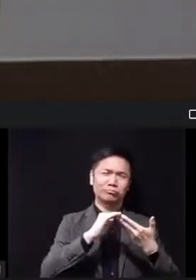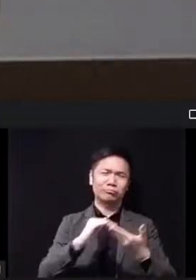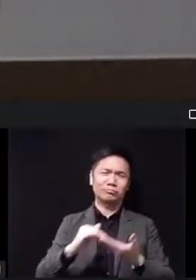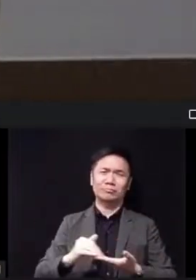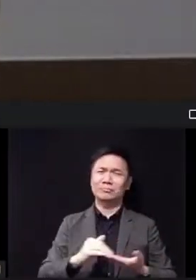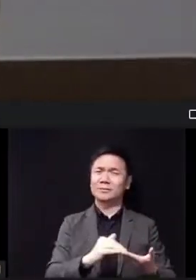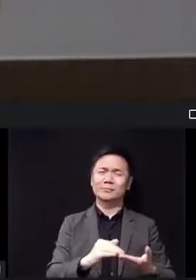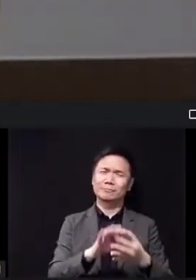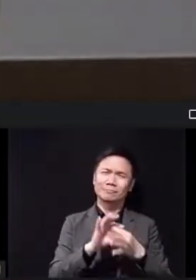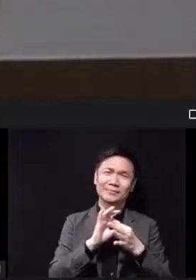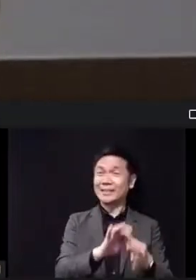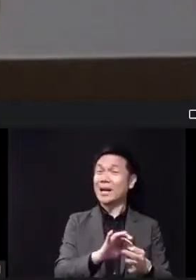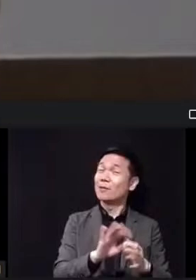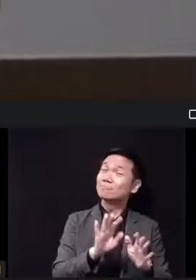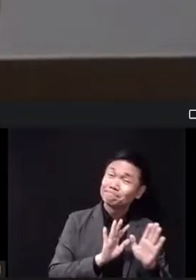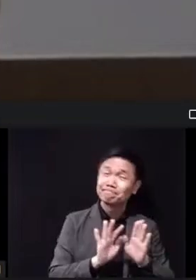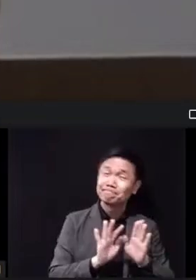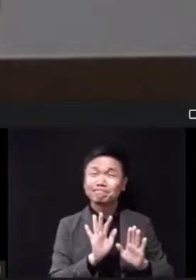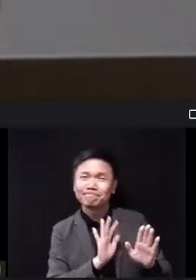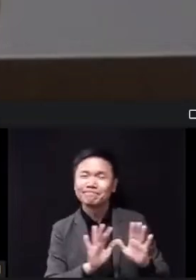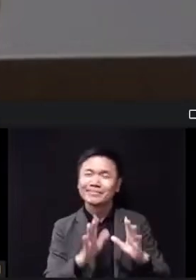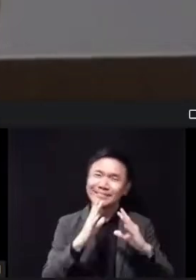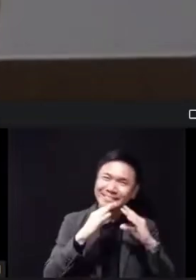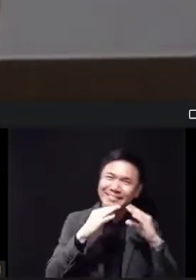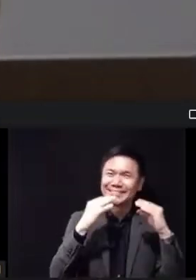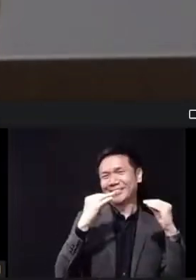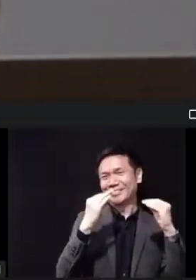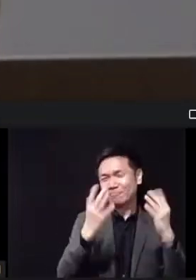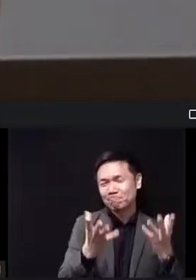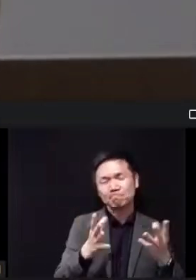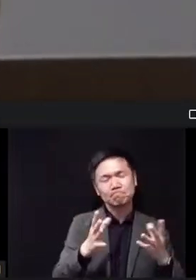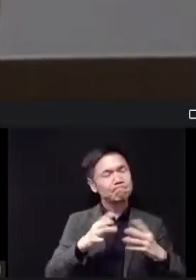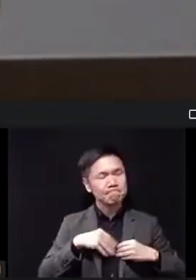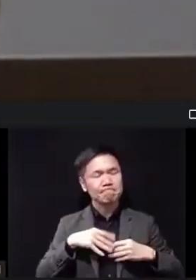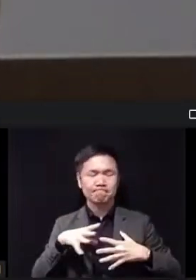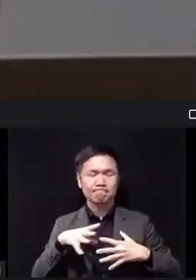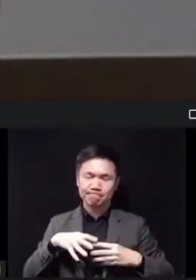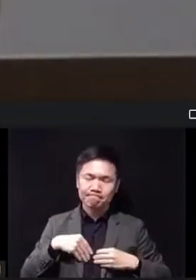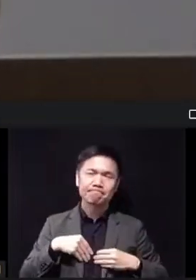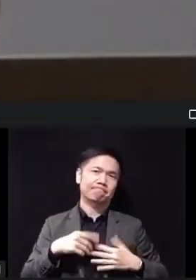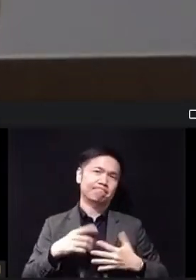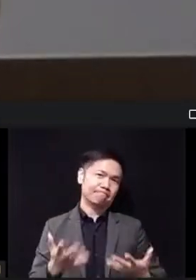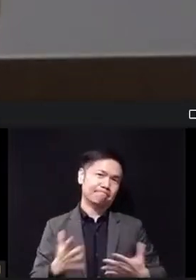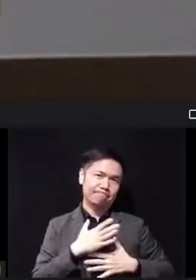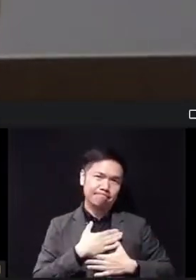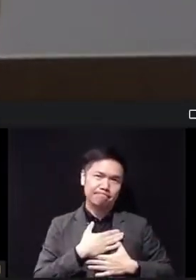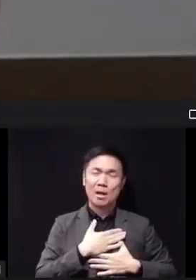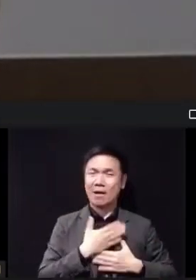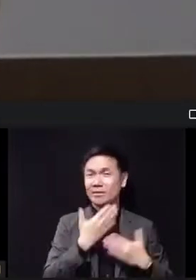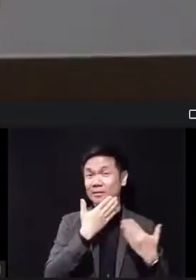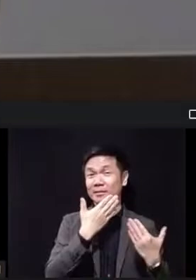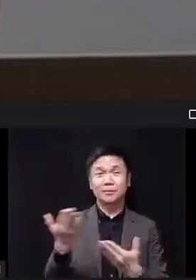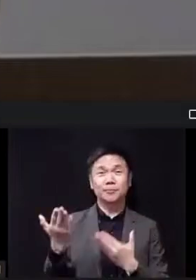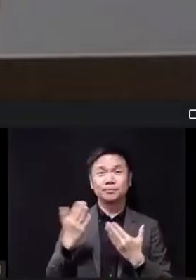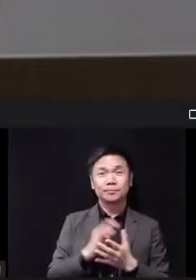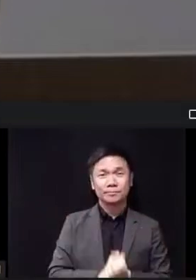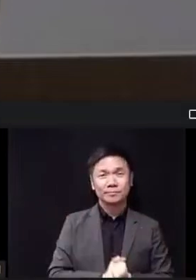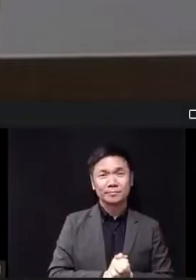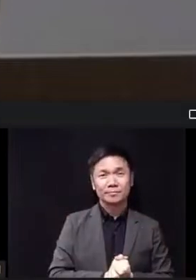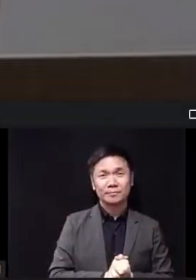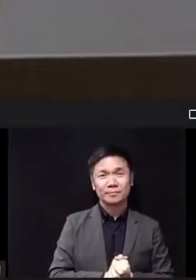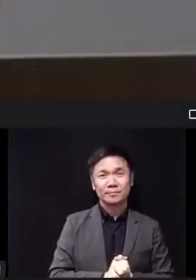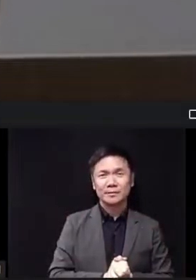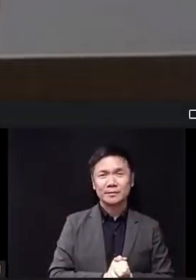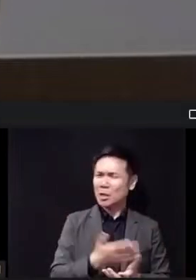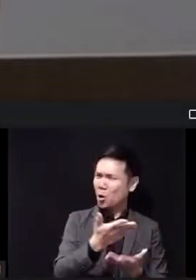spirit of compromise. Thank you so much. My thanks also go to